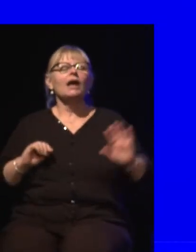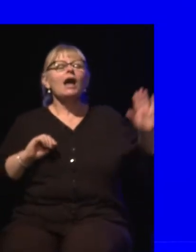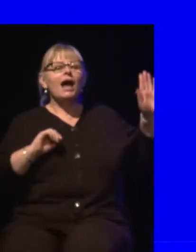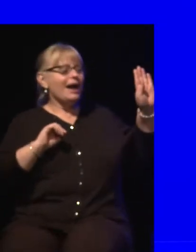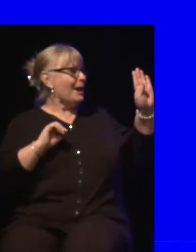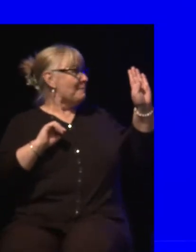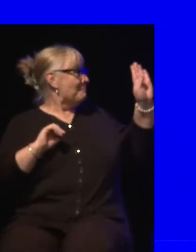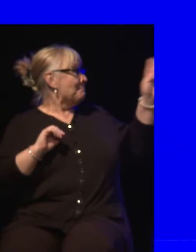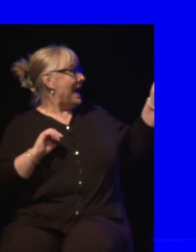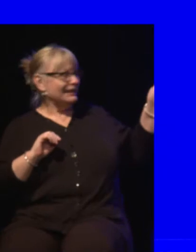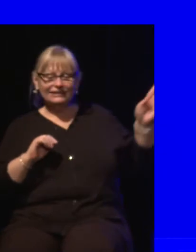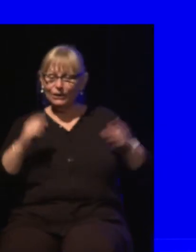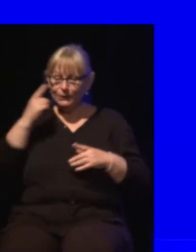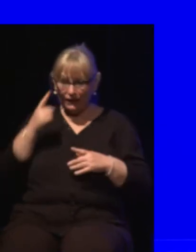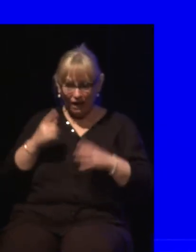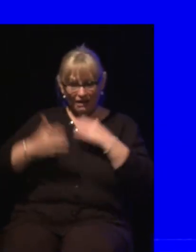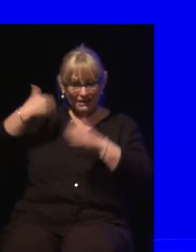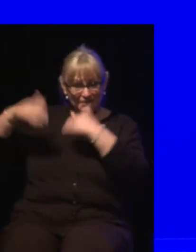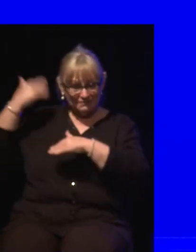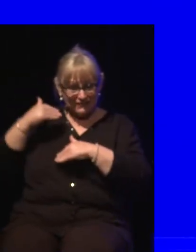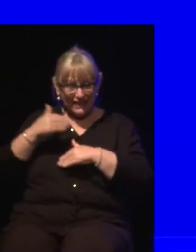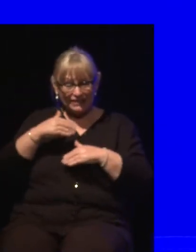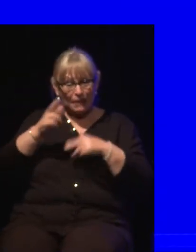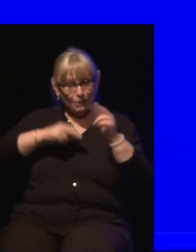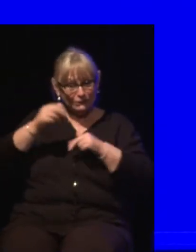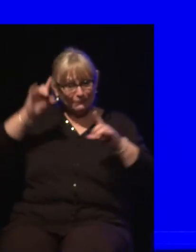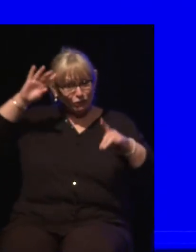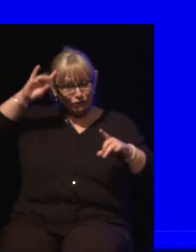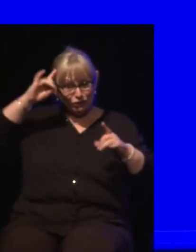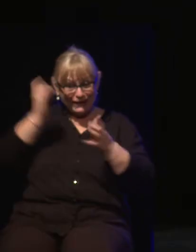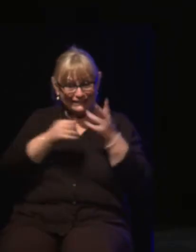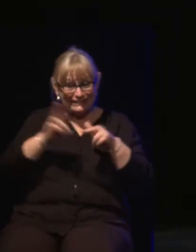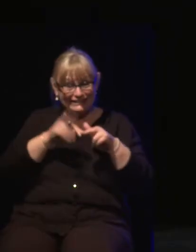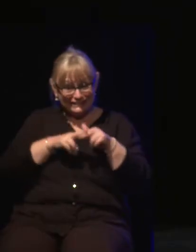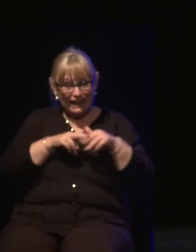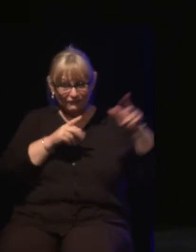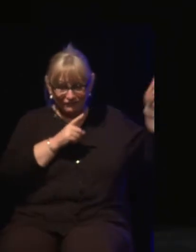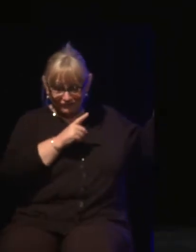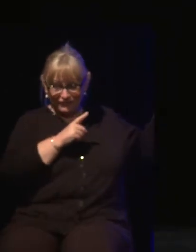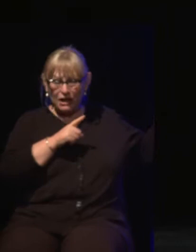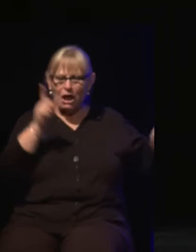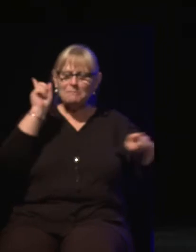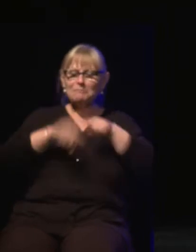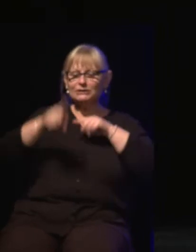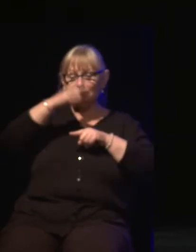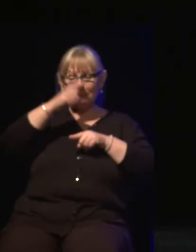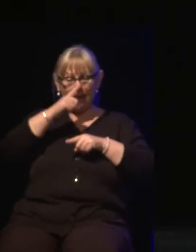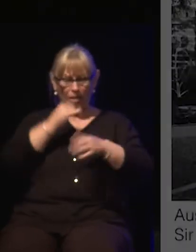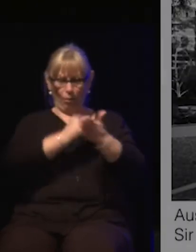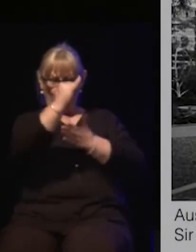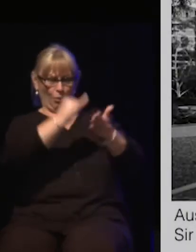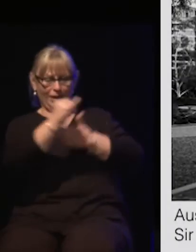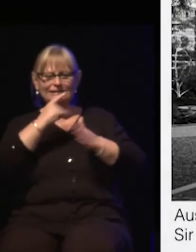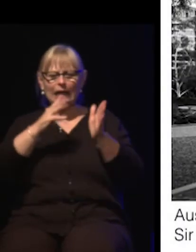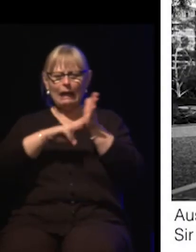But that said, they did build some kind of crazy stuff. This one was derided by most Canberrans and Australians in general as the